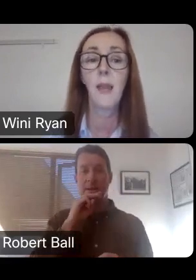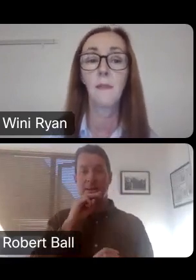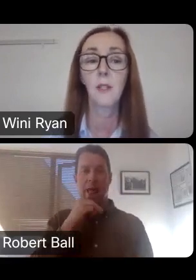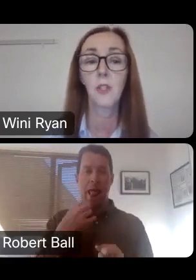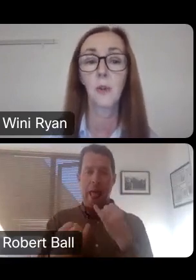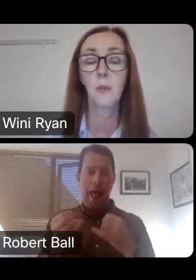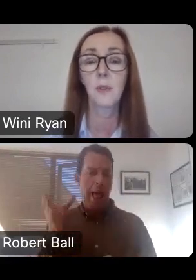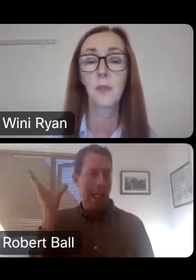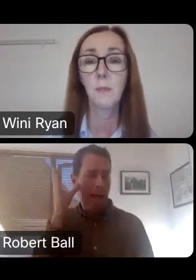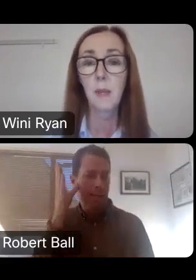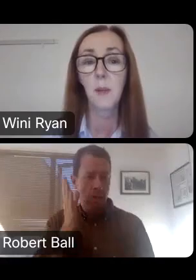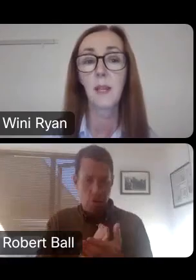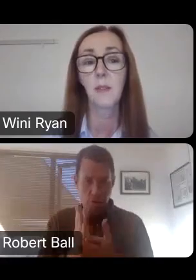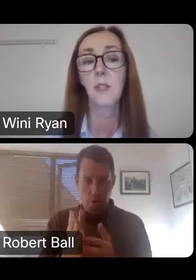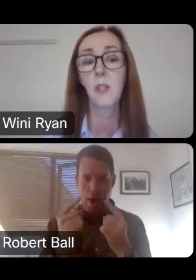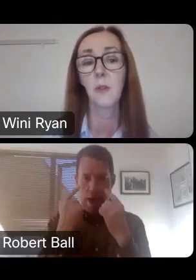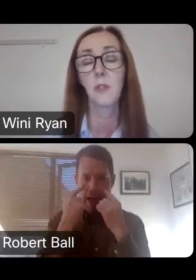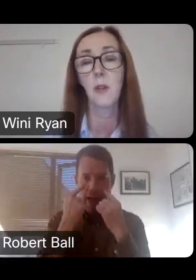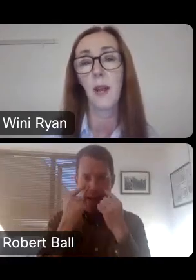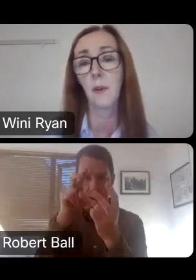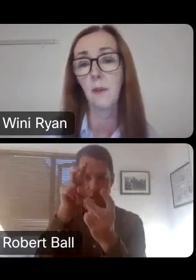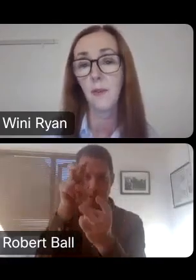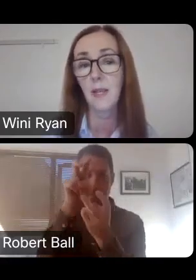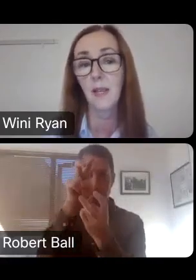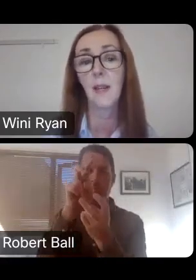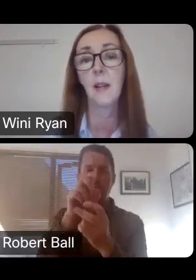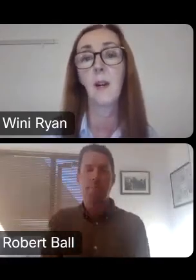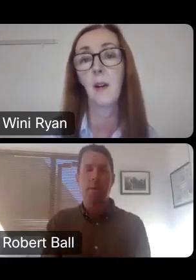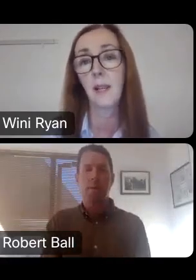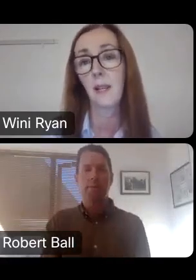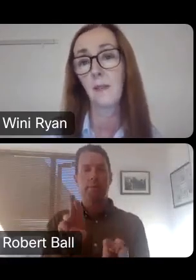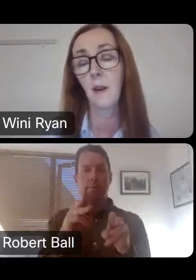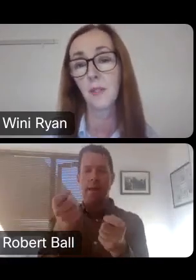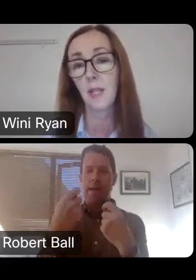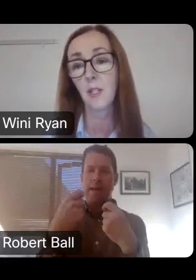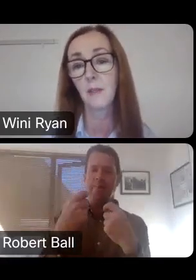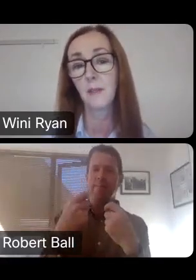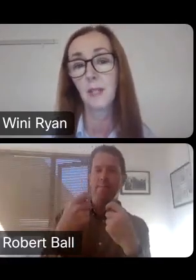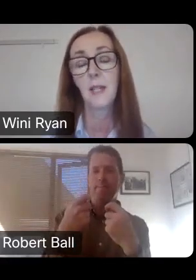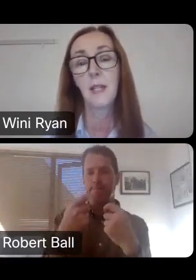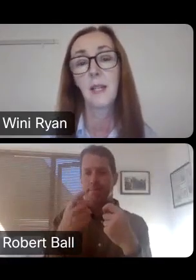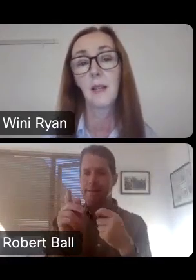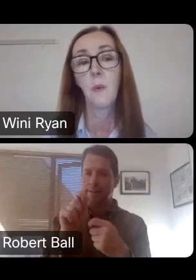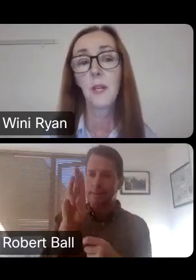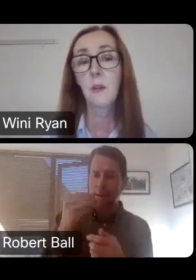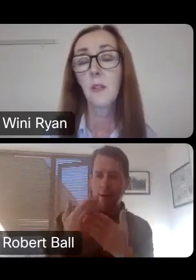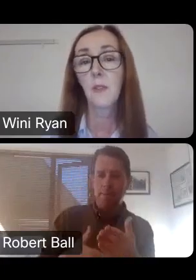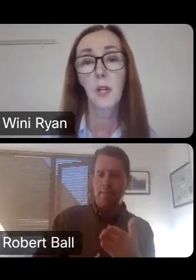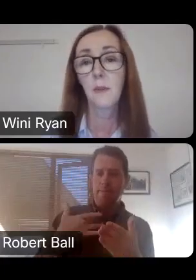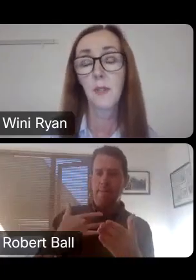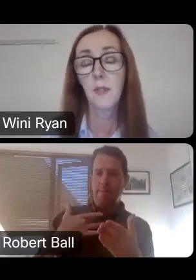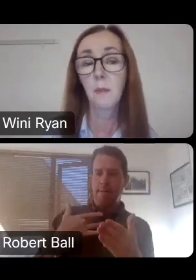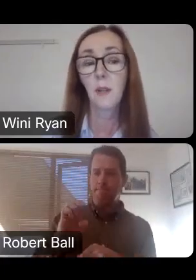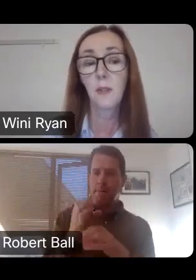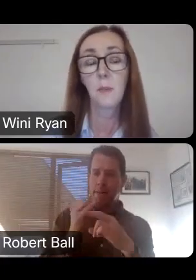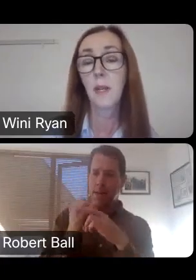and the evidence shows, that people give us cues to how they're feeling early in the conversation. Why do I use